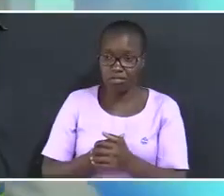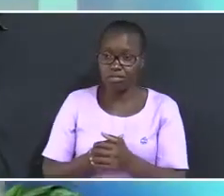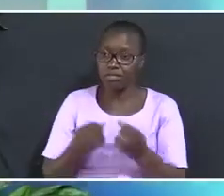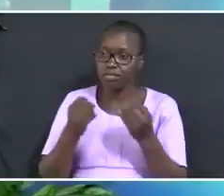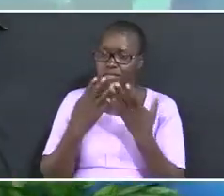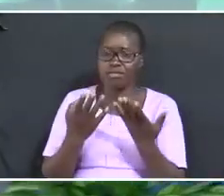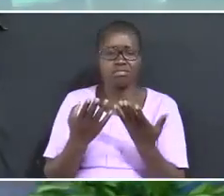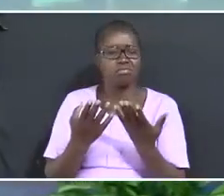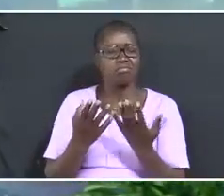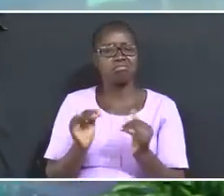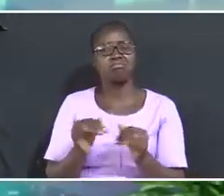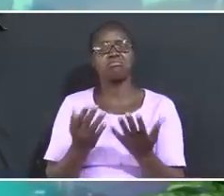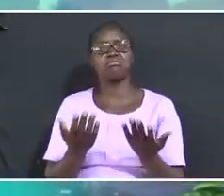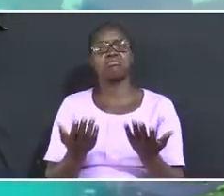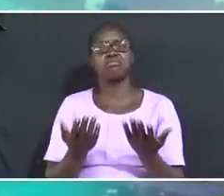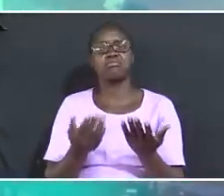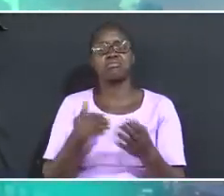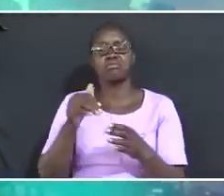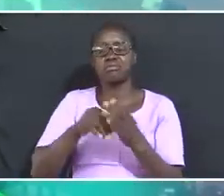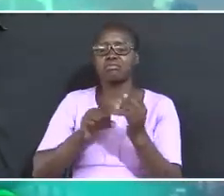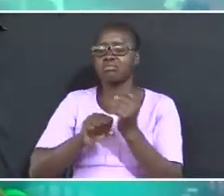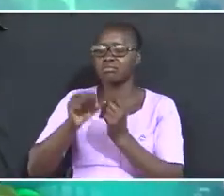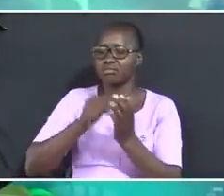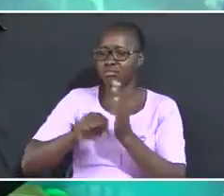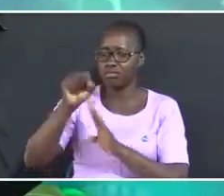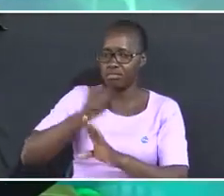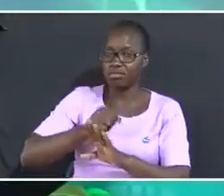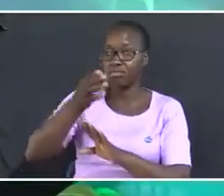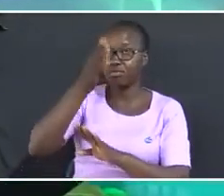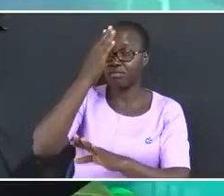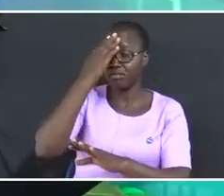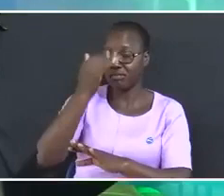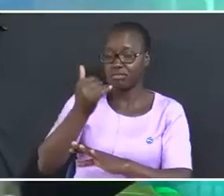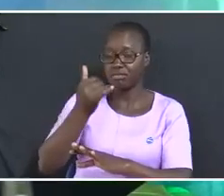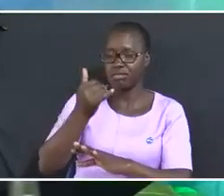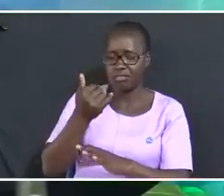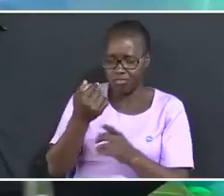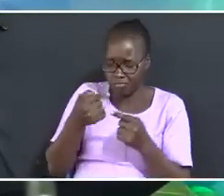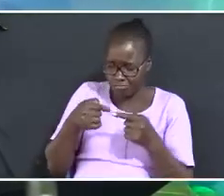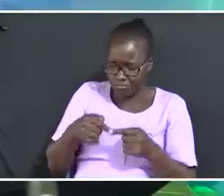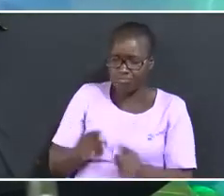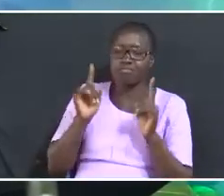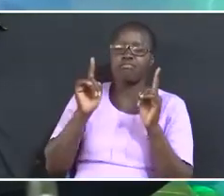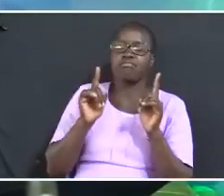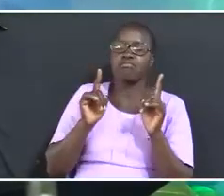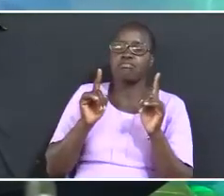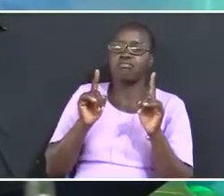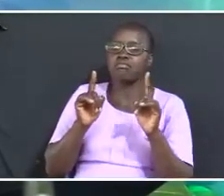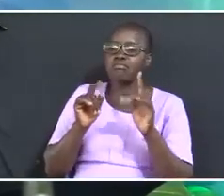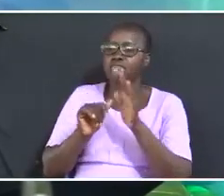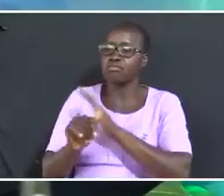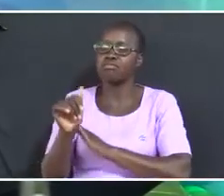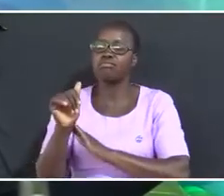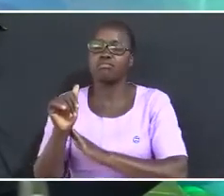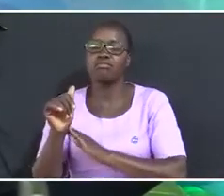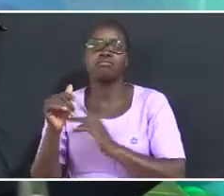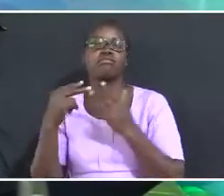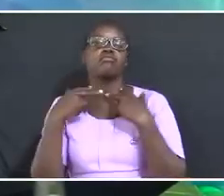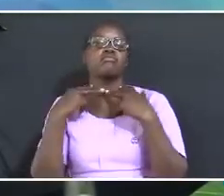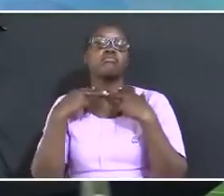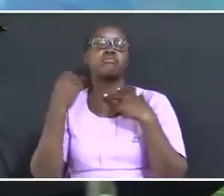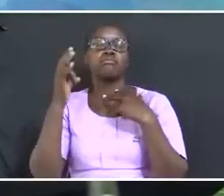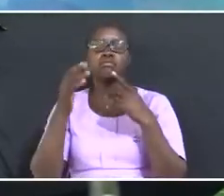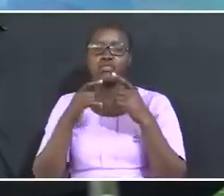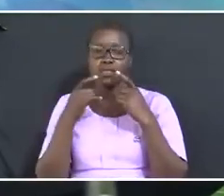Nothing negative is in the syllabus of God. It's because we put ourselves under the captivity